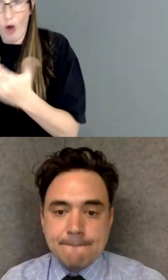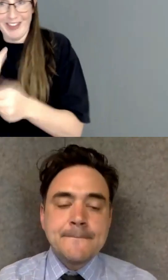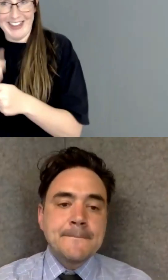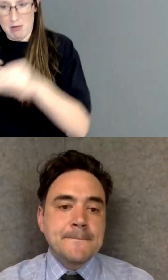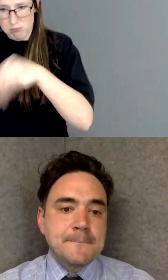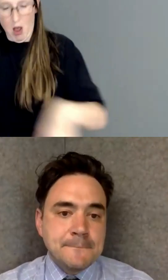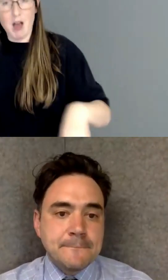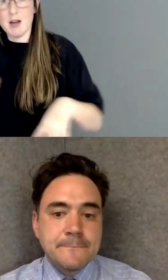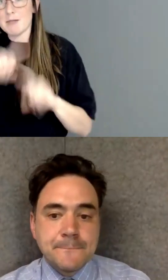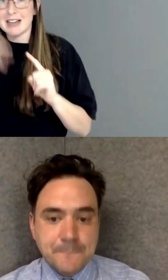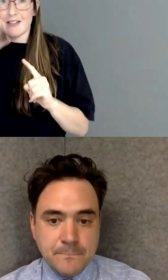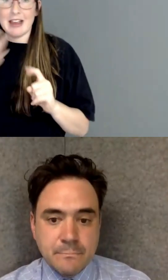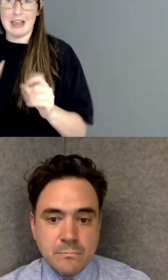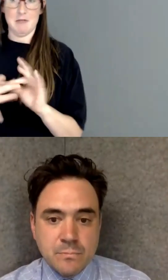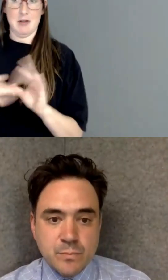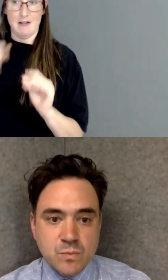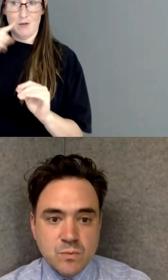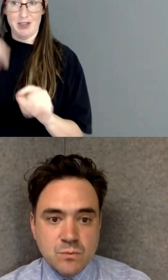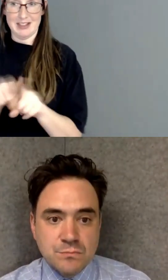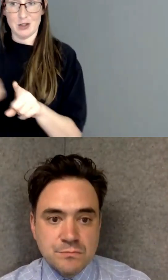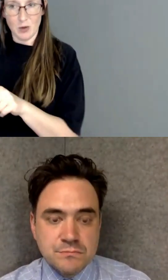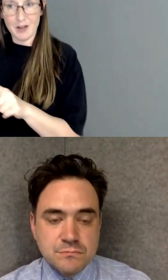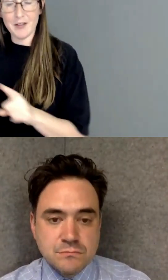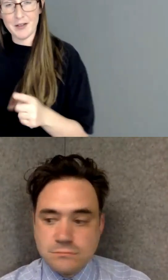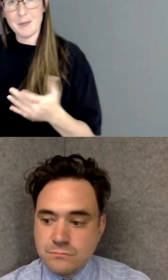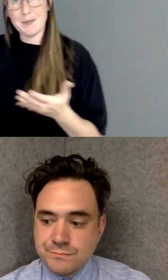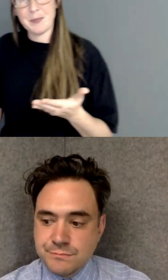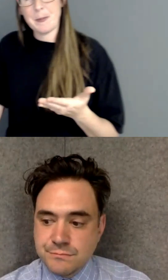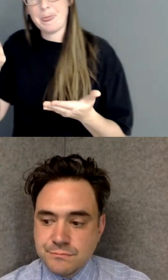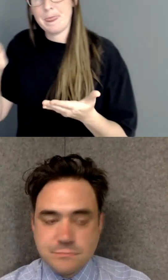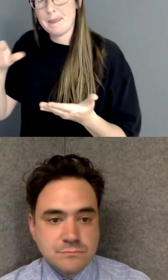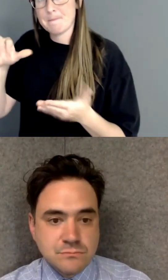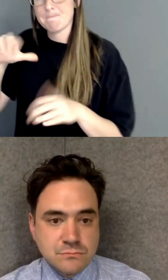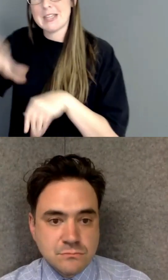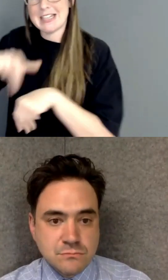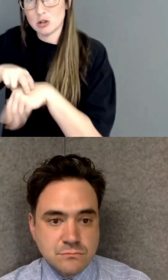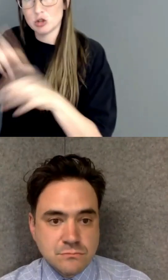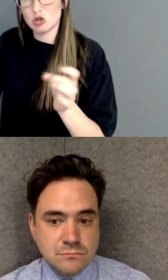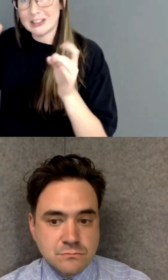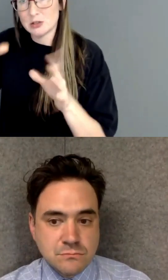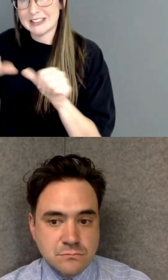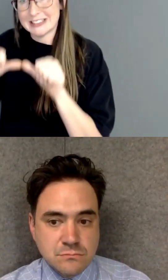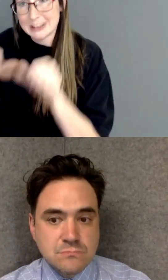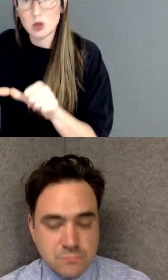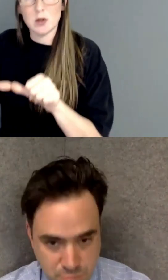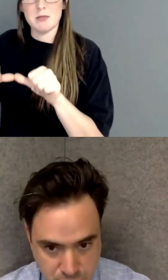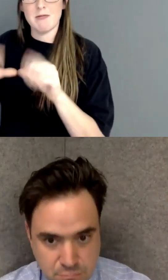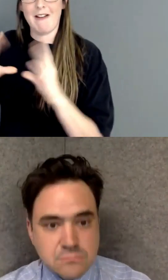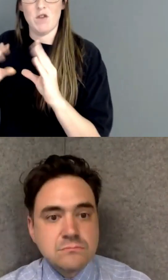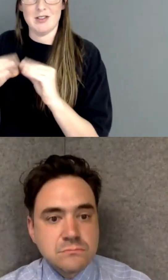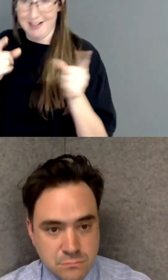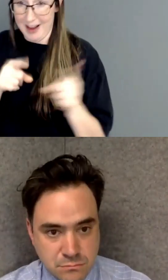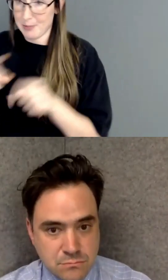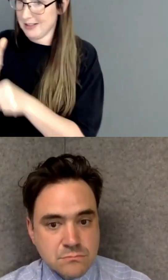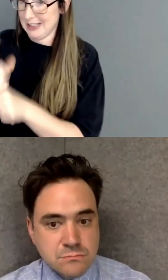can make a little just plug here for this as well, there is a national crisis continuum conference that happens on a